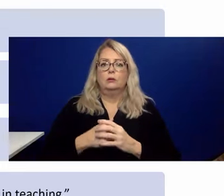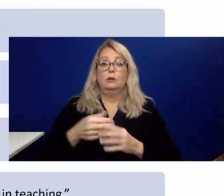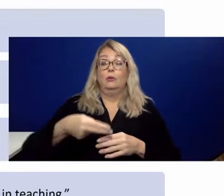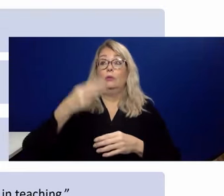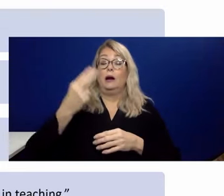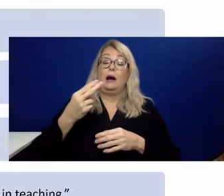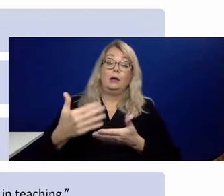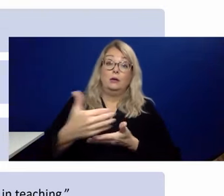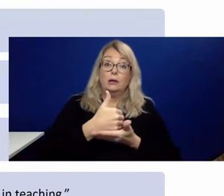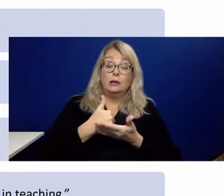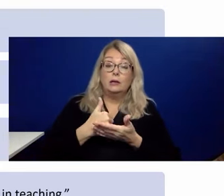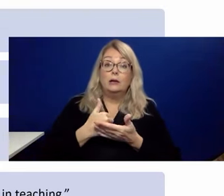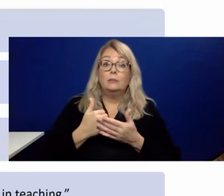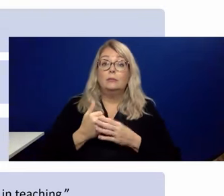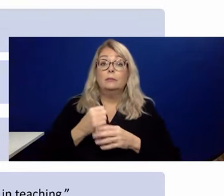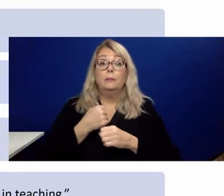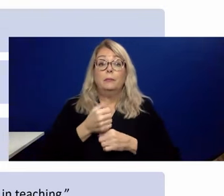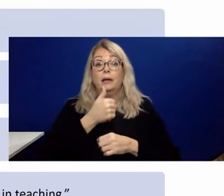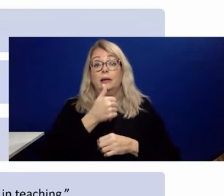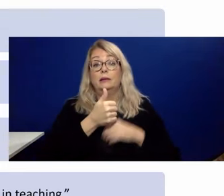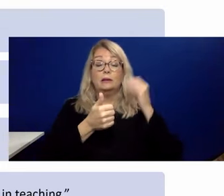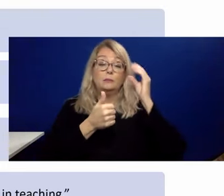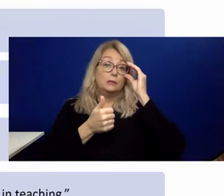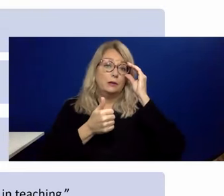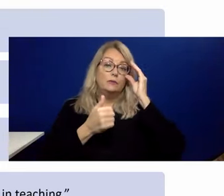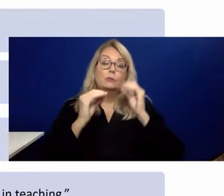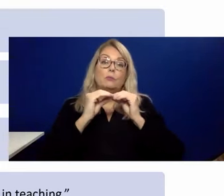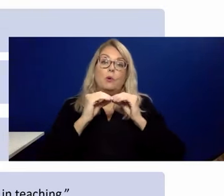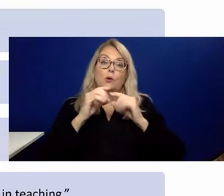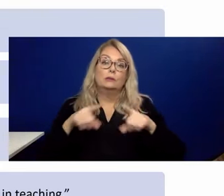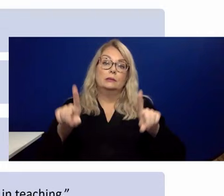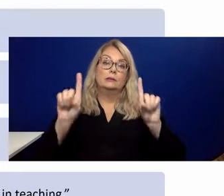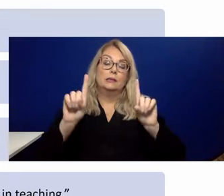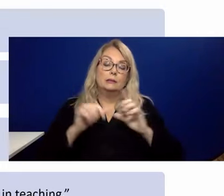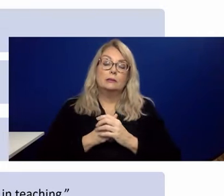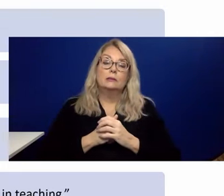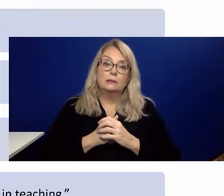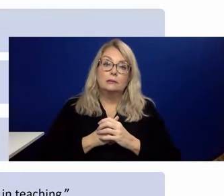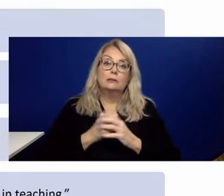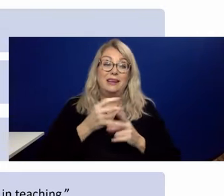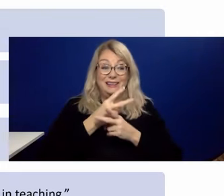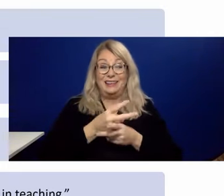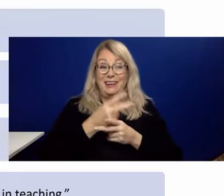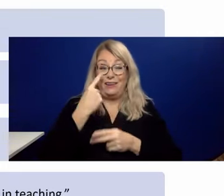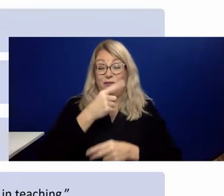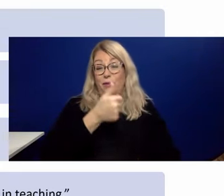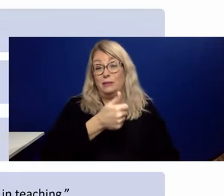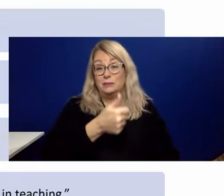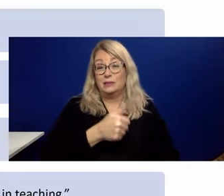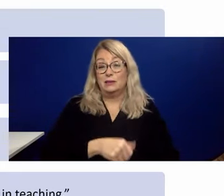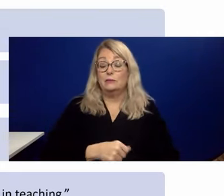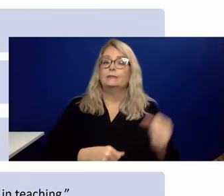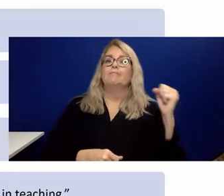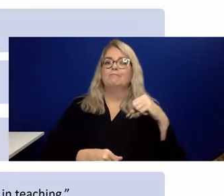So it's all about making themselves more successful in terms of being able to care for themselves. So. Yeah,